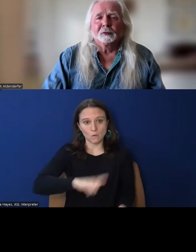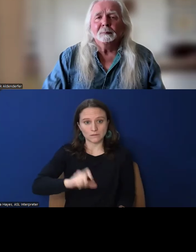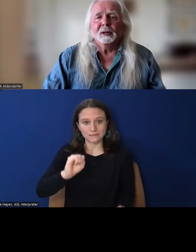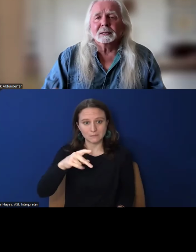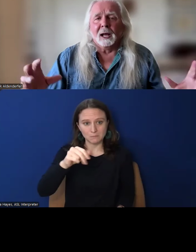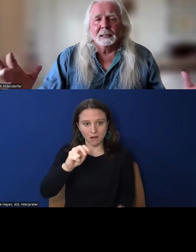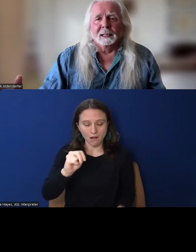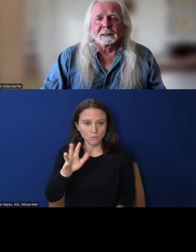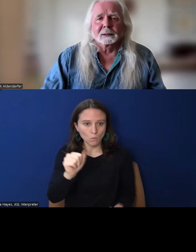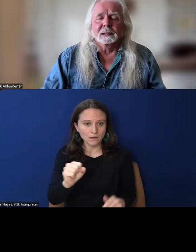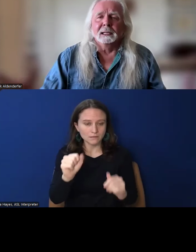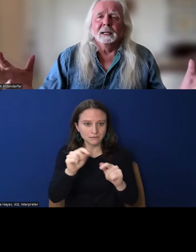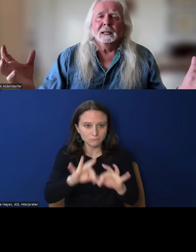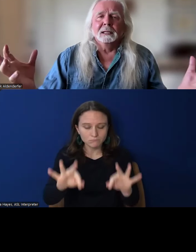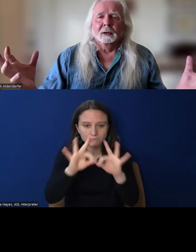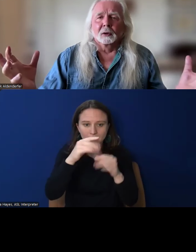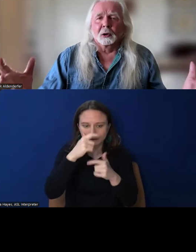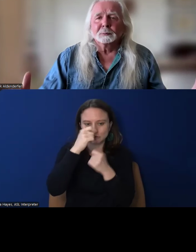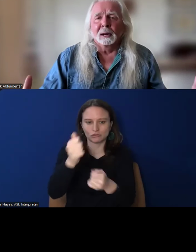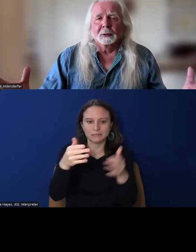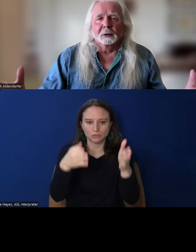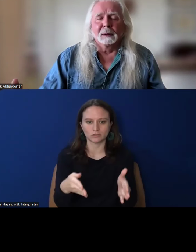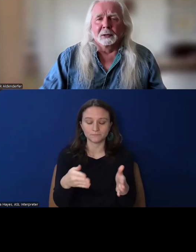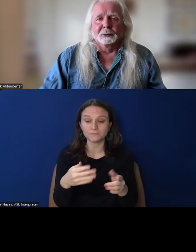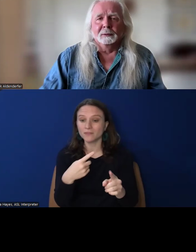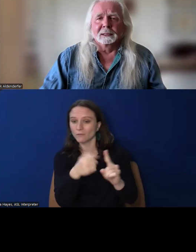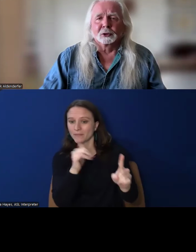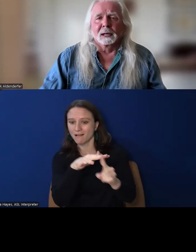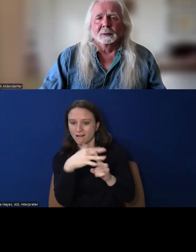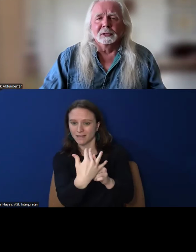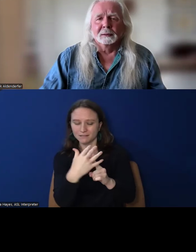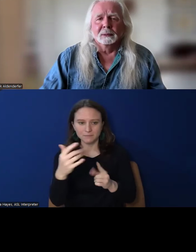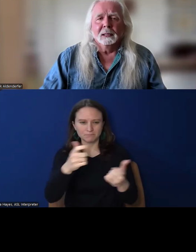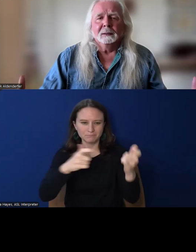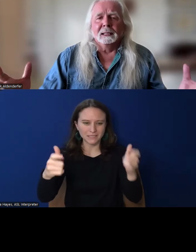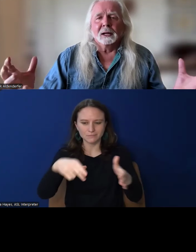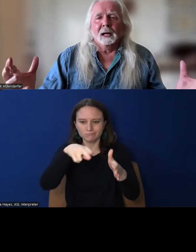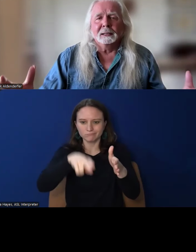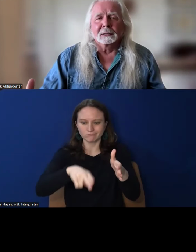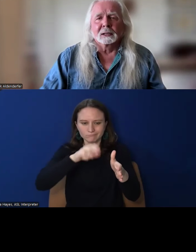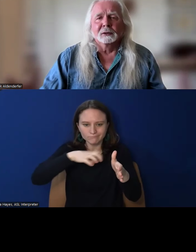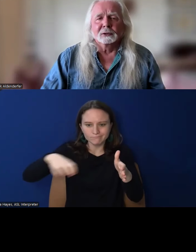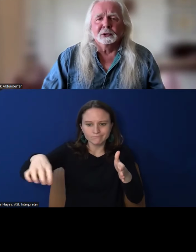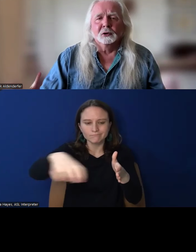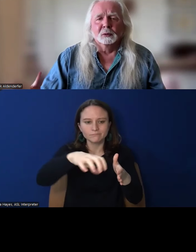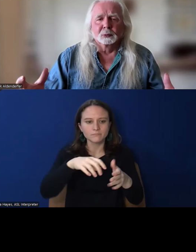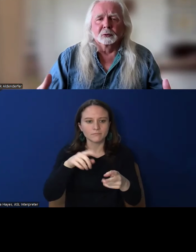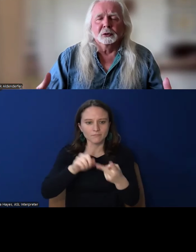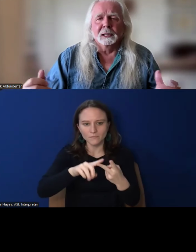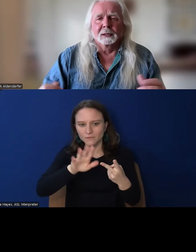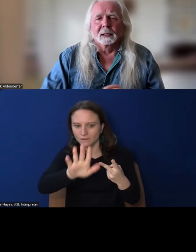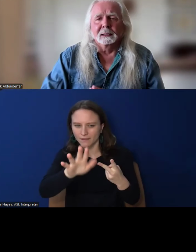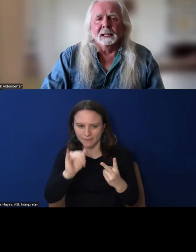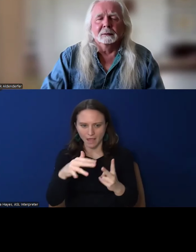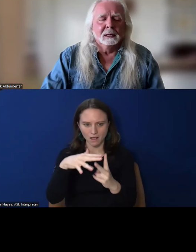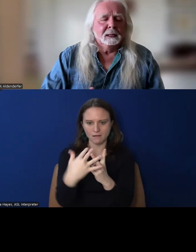so from this context, the large burial mound that surrounds him, the context of his tomb, which we're looking